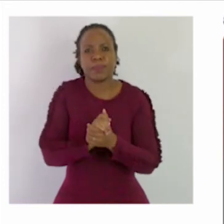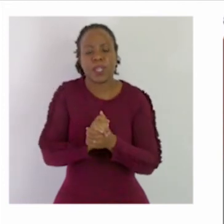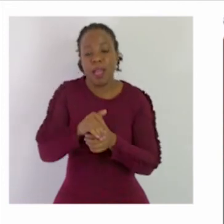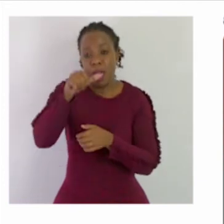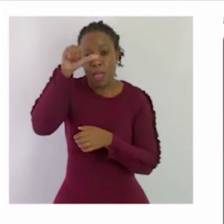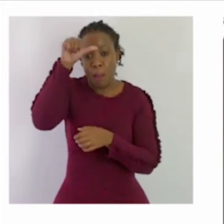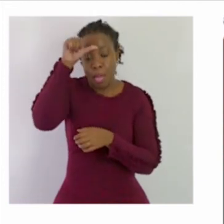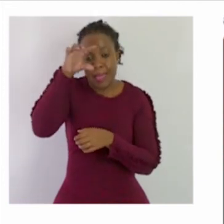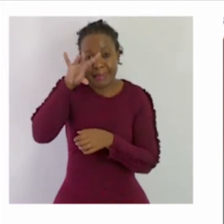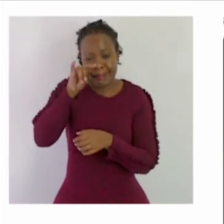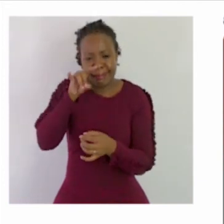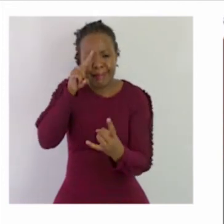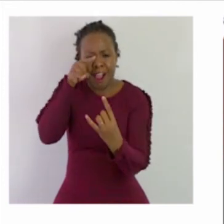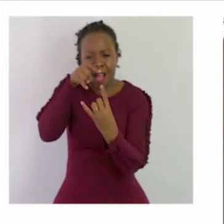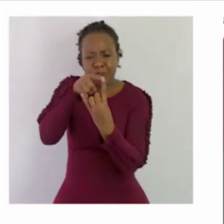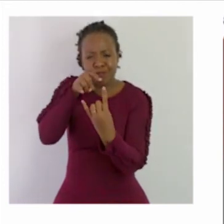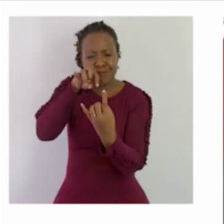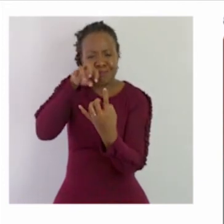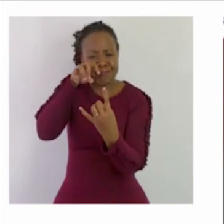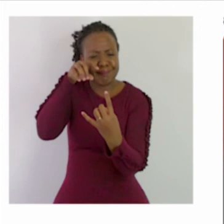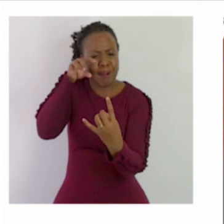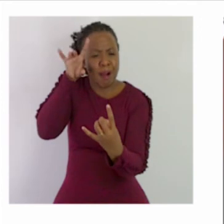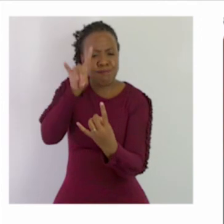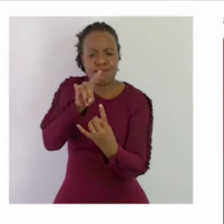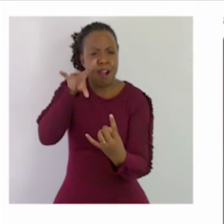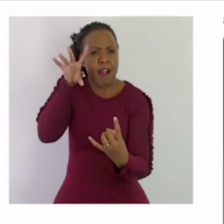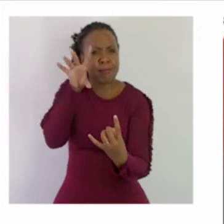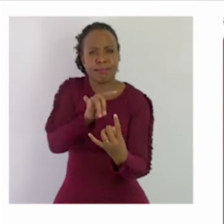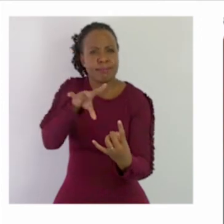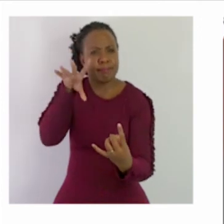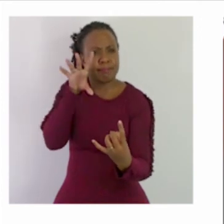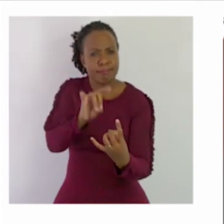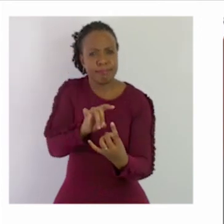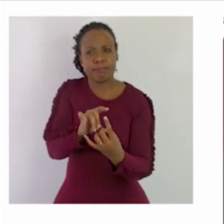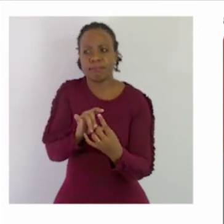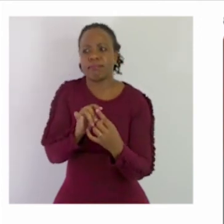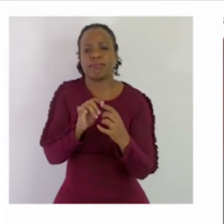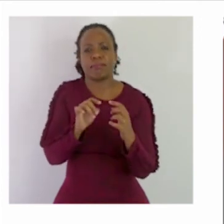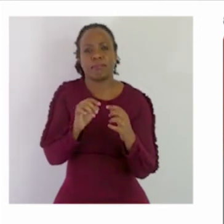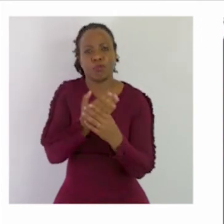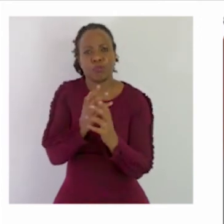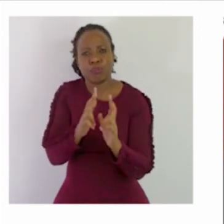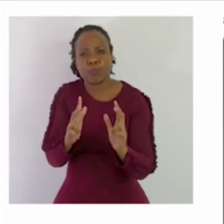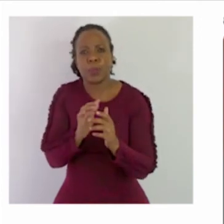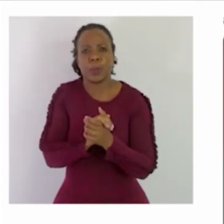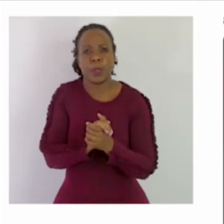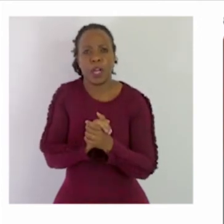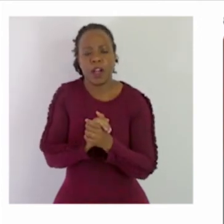dogs gnashed their teeth and barked at the intruders. A nest of